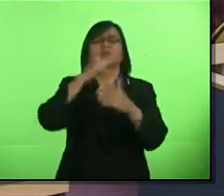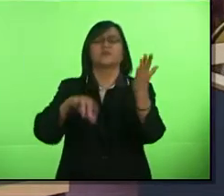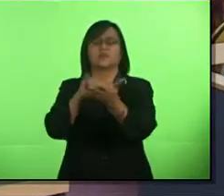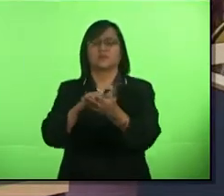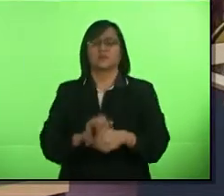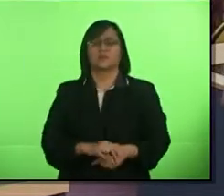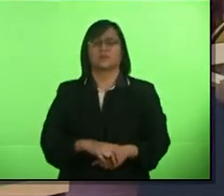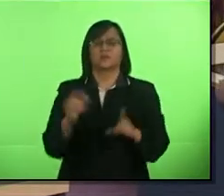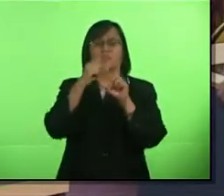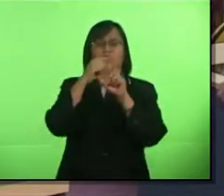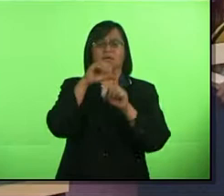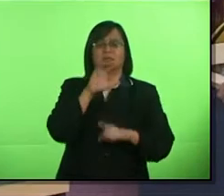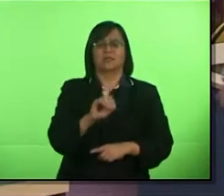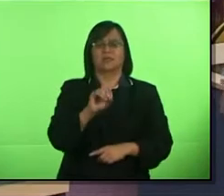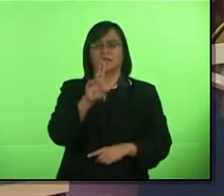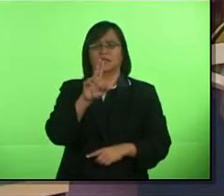Outline.